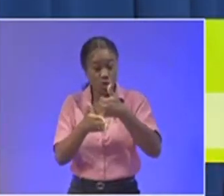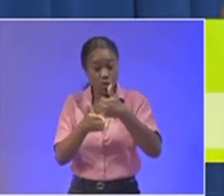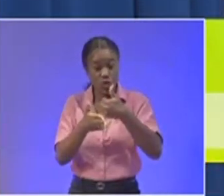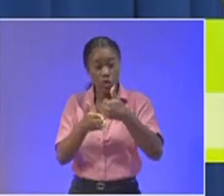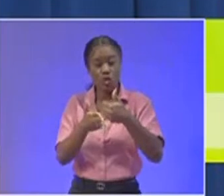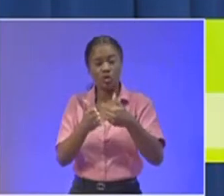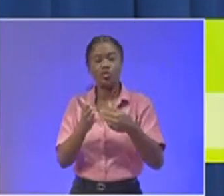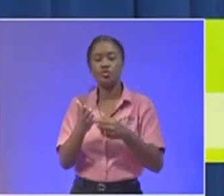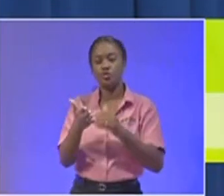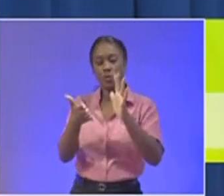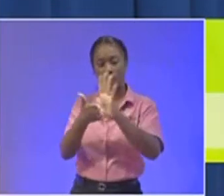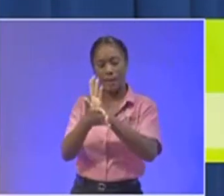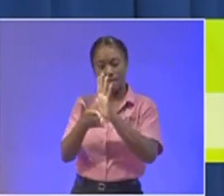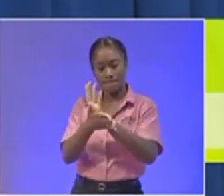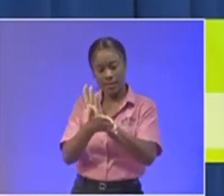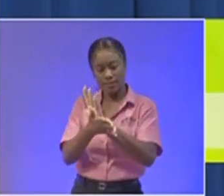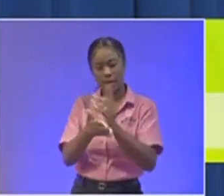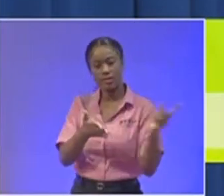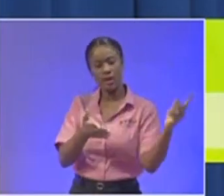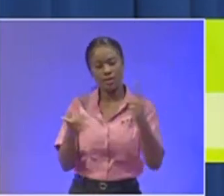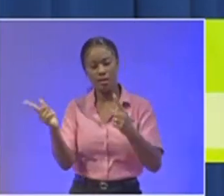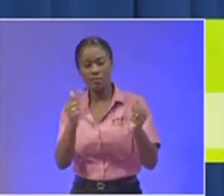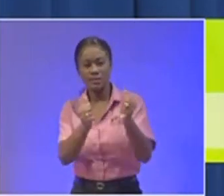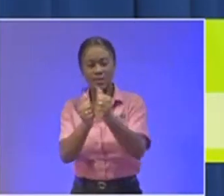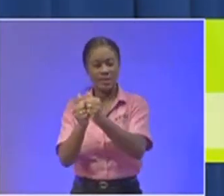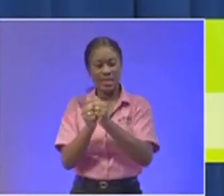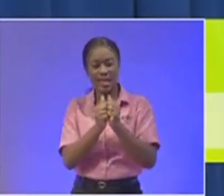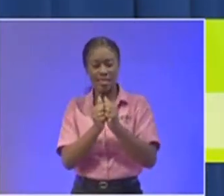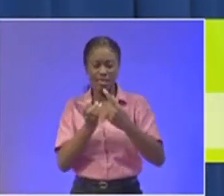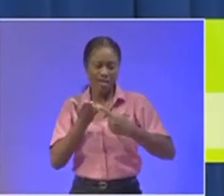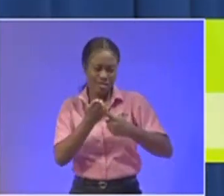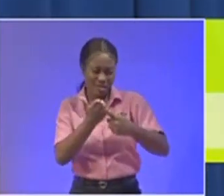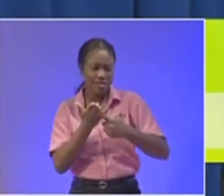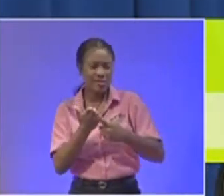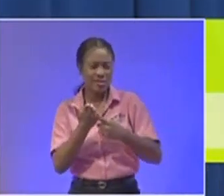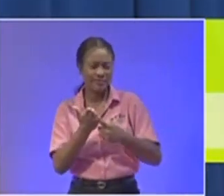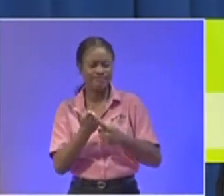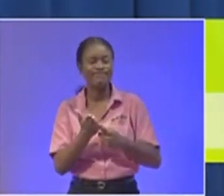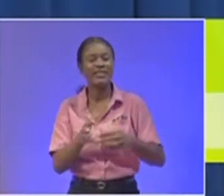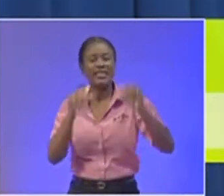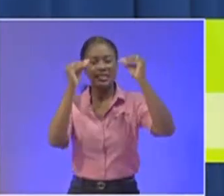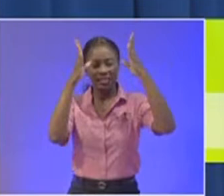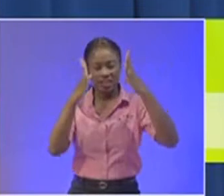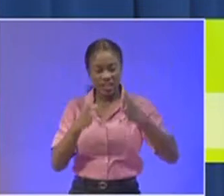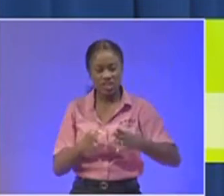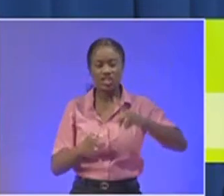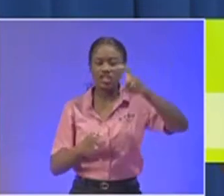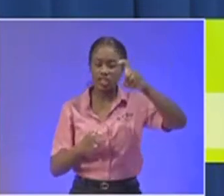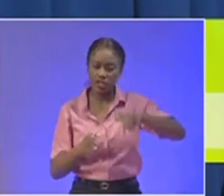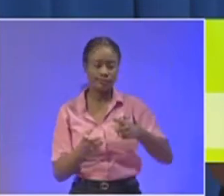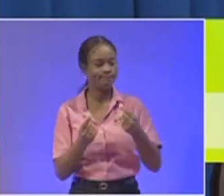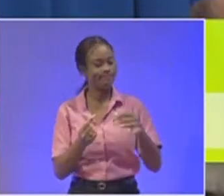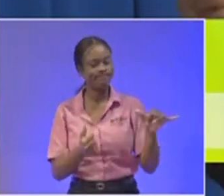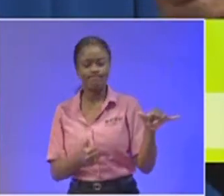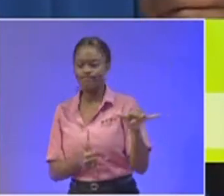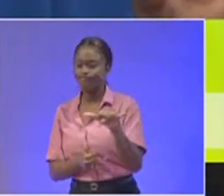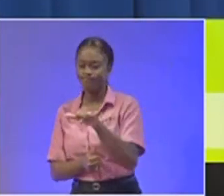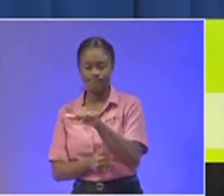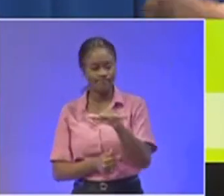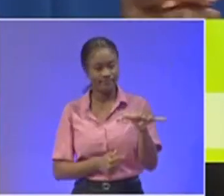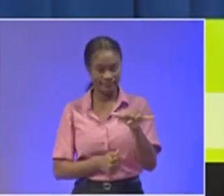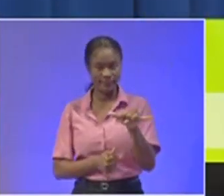in your classrooms, and we'll come together and discuss it. And that's what teachers need to do. Communities of practice is part of